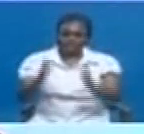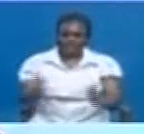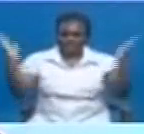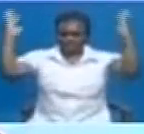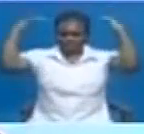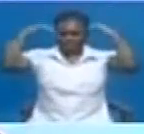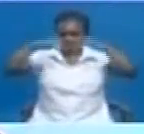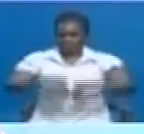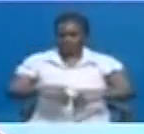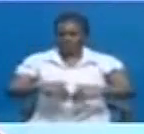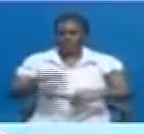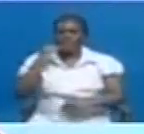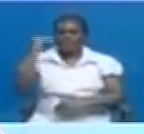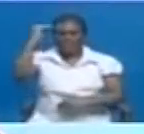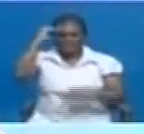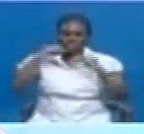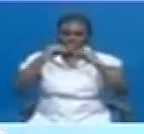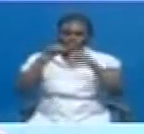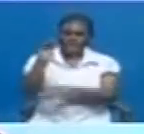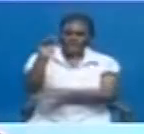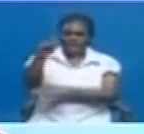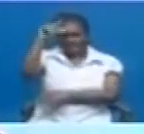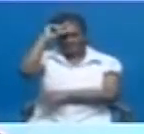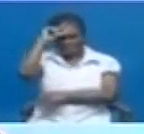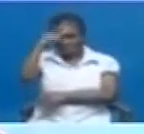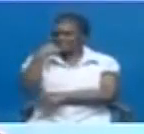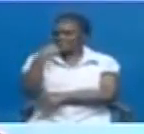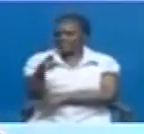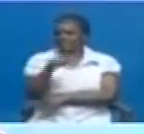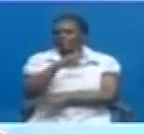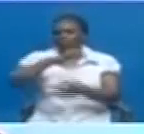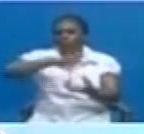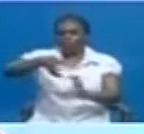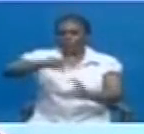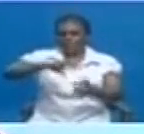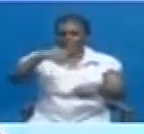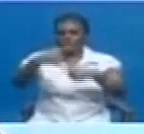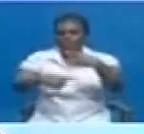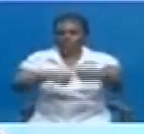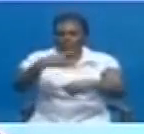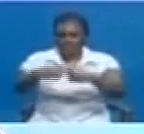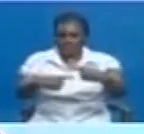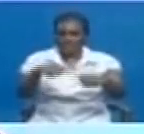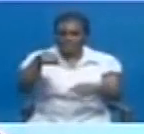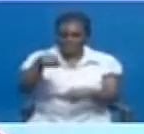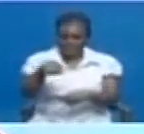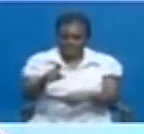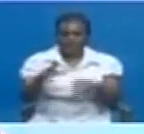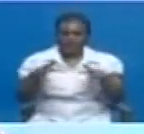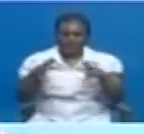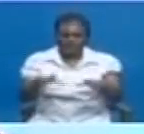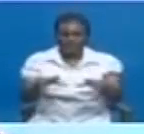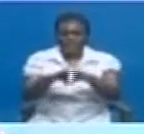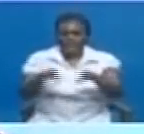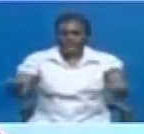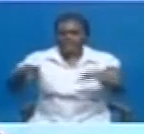Association's meeting. Head teachers put the government on the spot for allegedly complicating the process, thus subjecting them to the mercy of